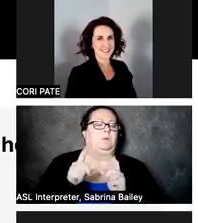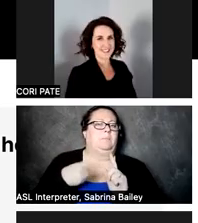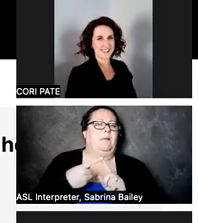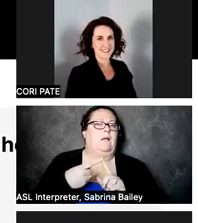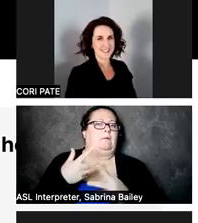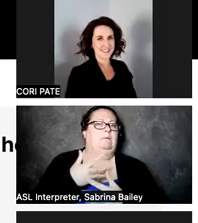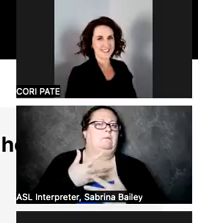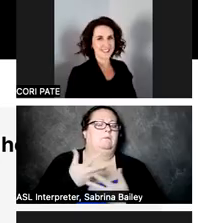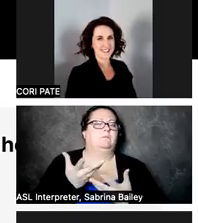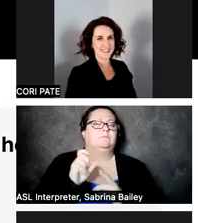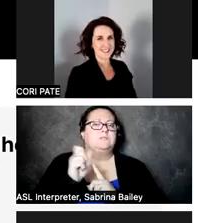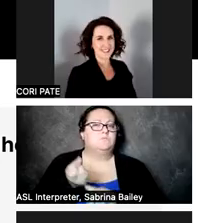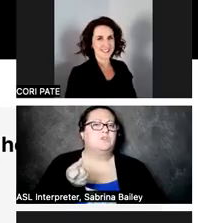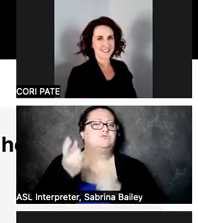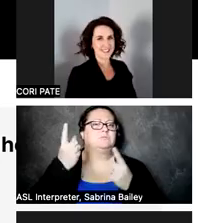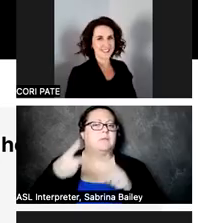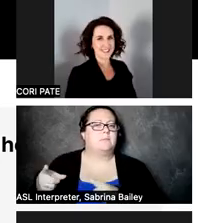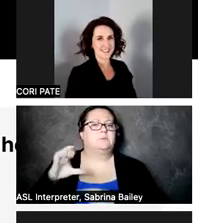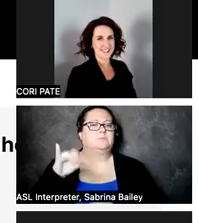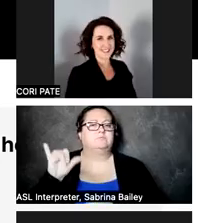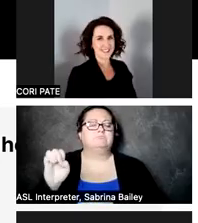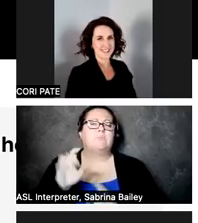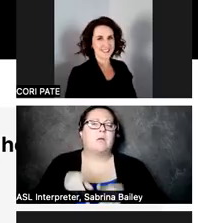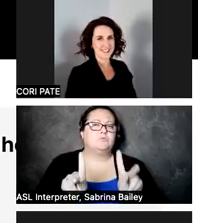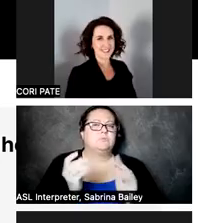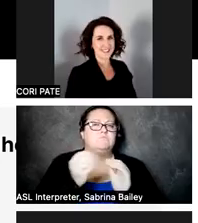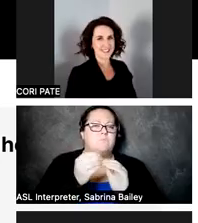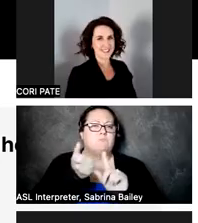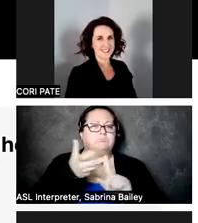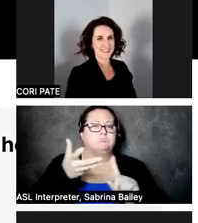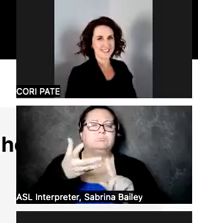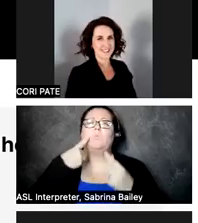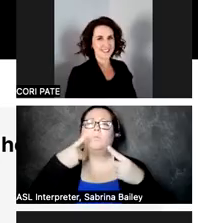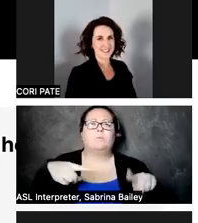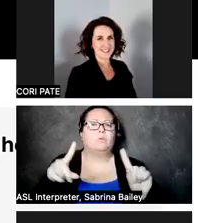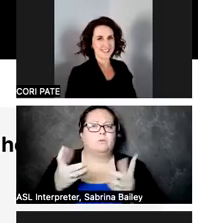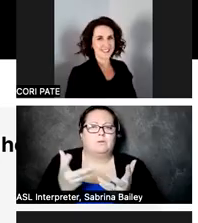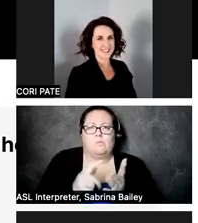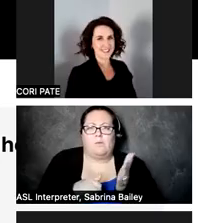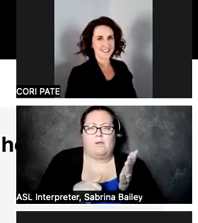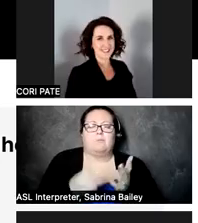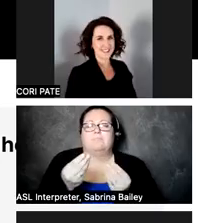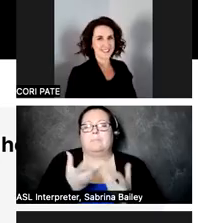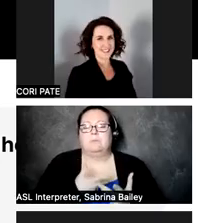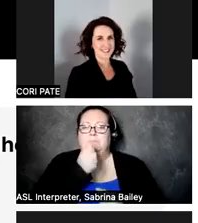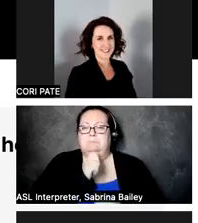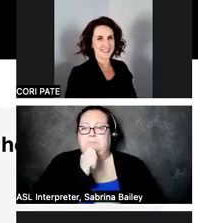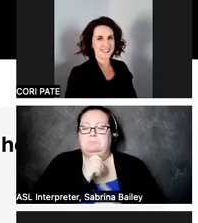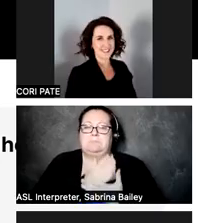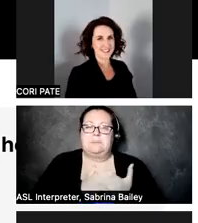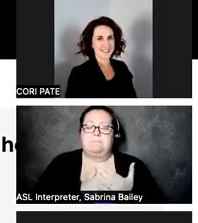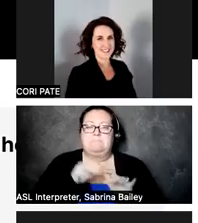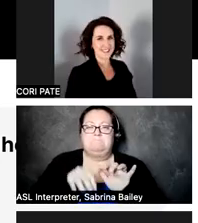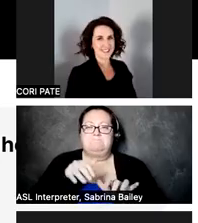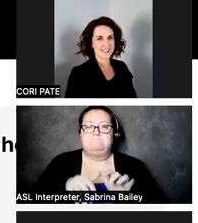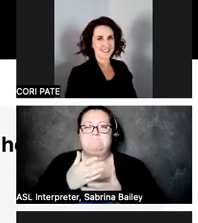us what worked? And this will take a little bit longer. This is going to require some typing, so thank you for bearing with us in some